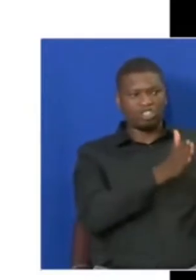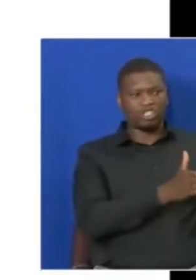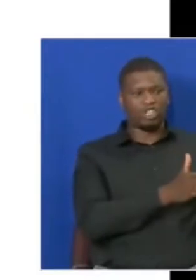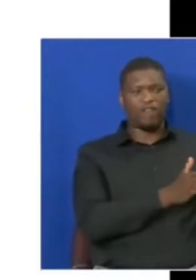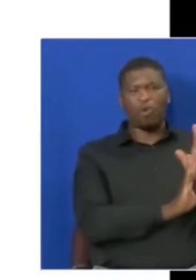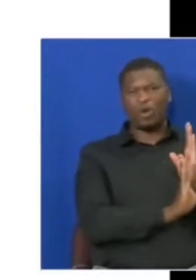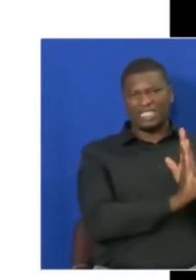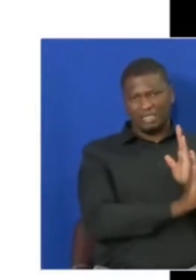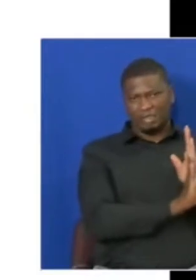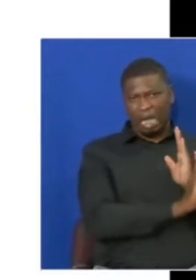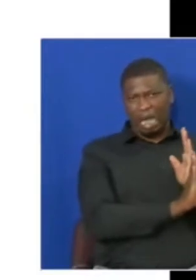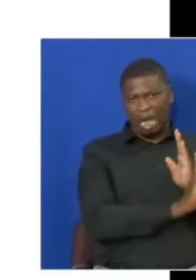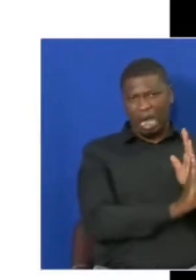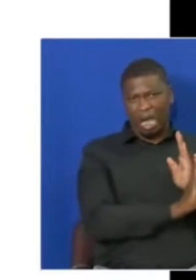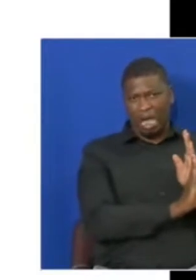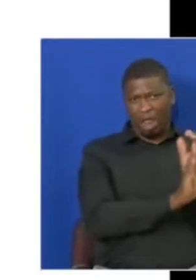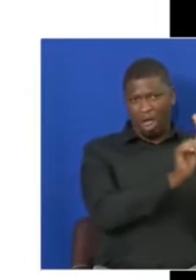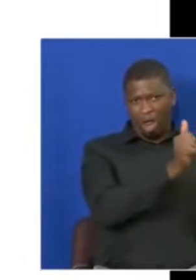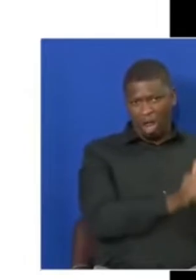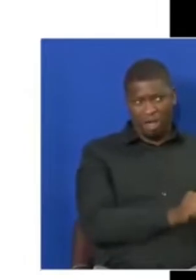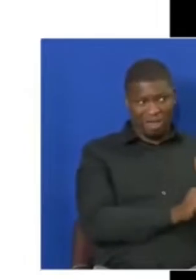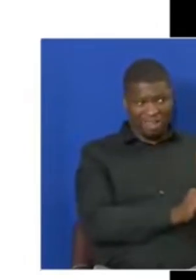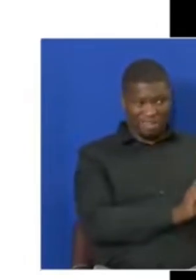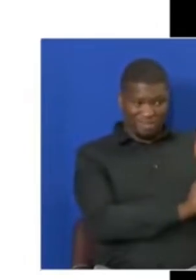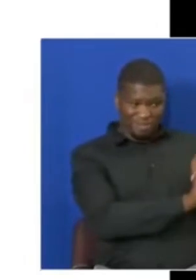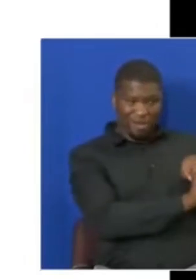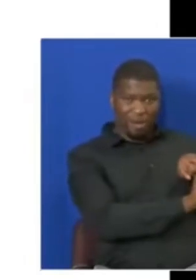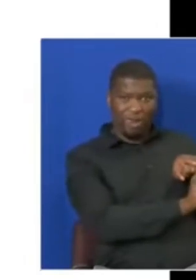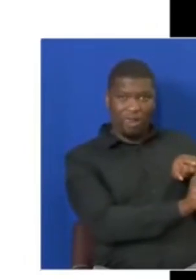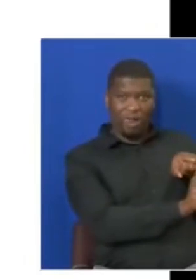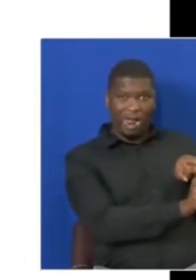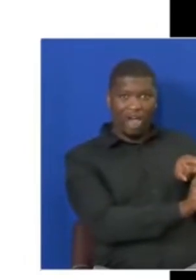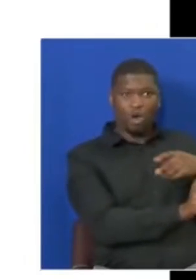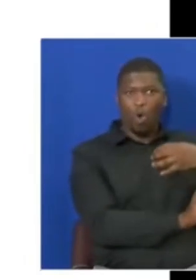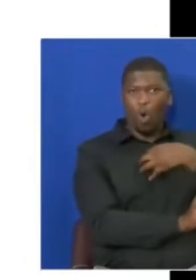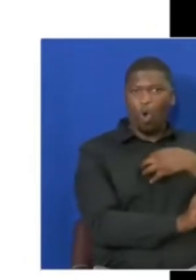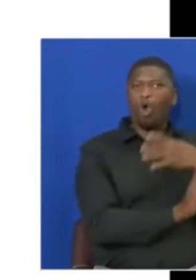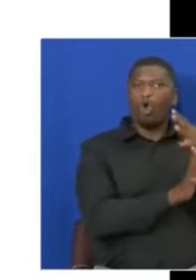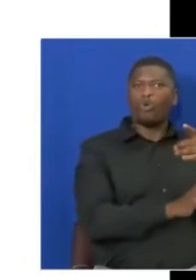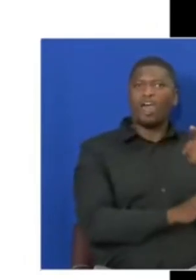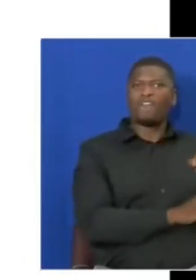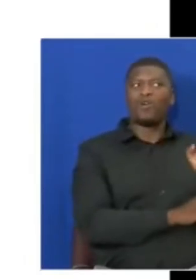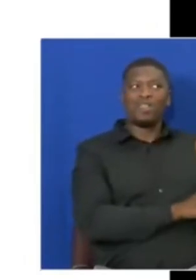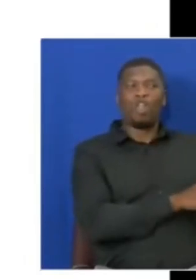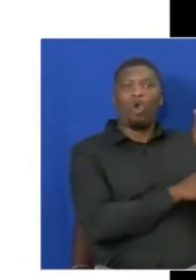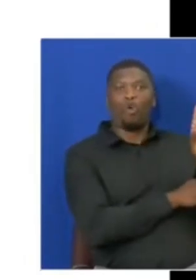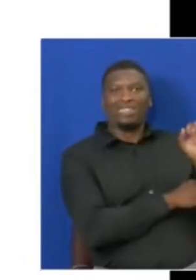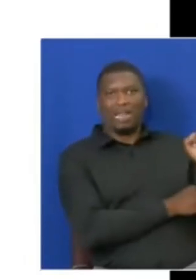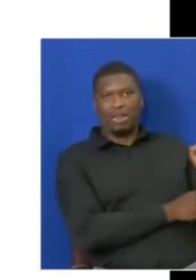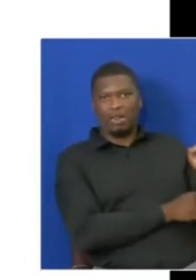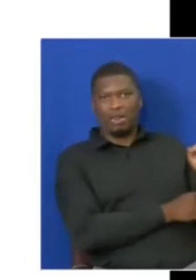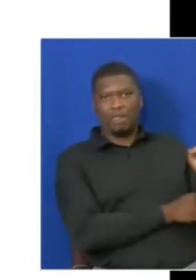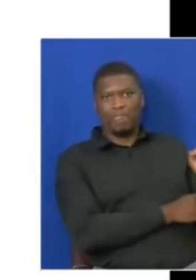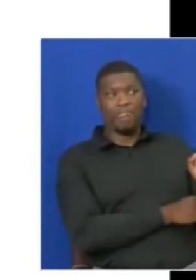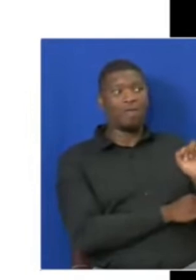who is one of the alleged to be one of the owners of the hotel, and the post goes